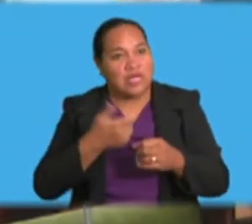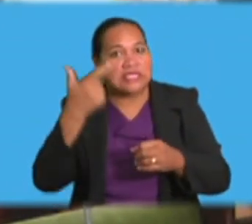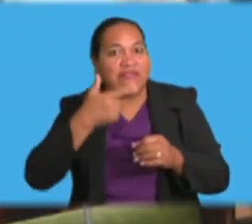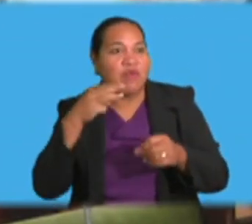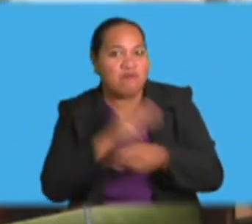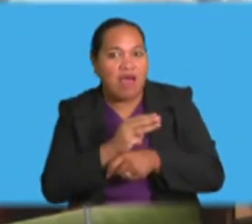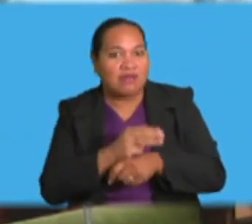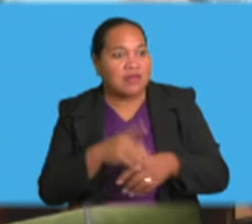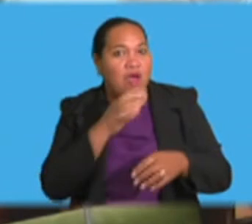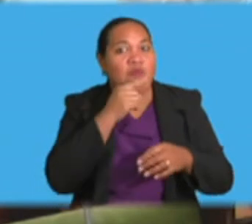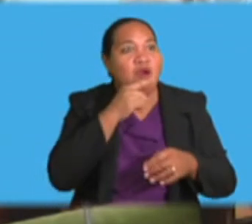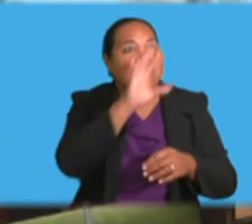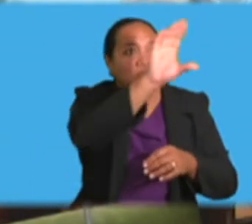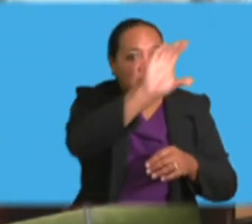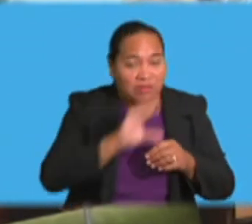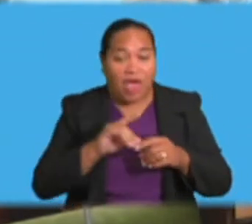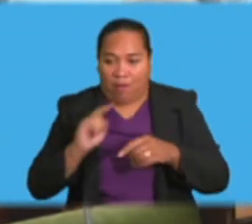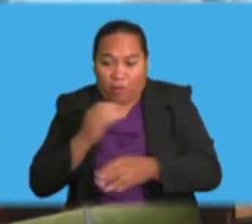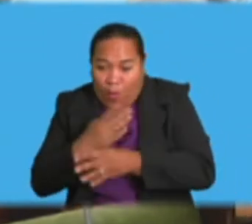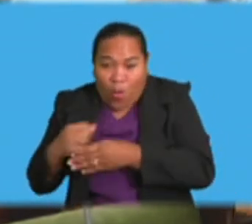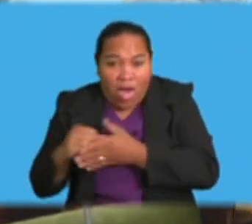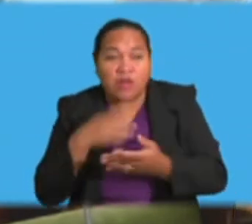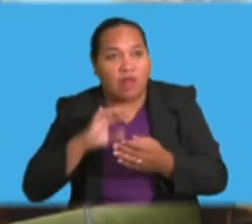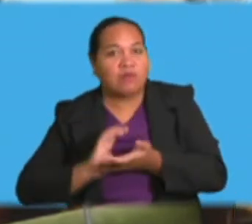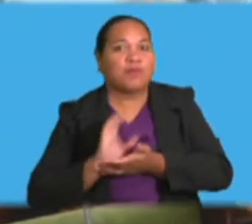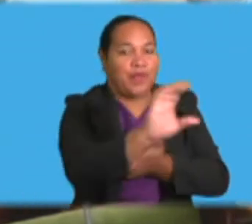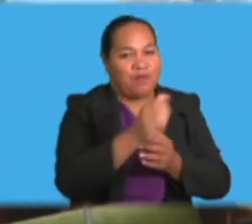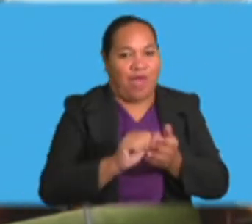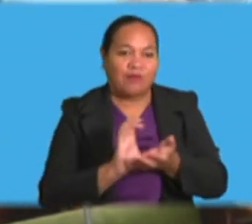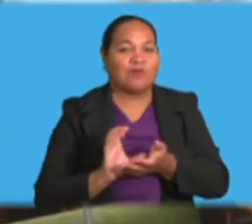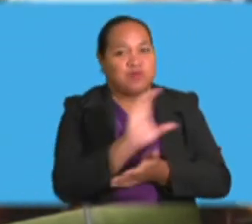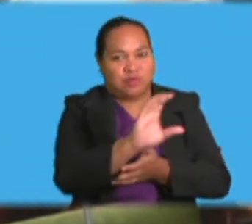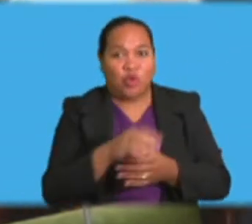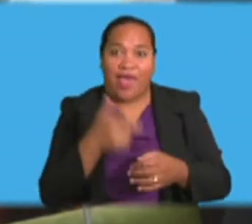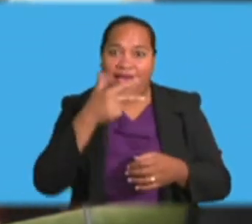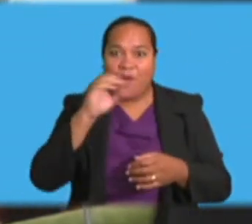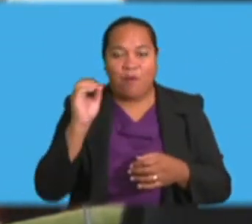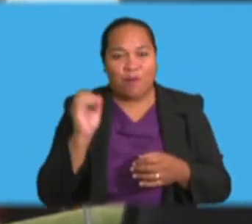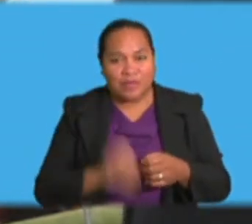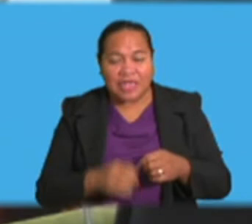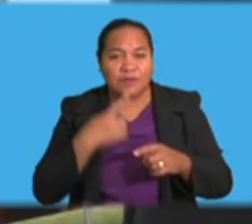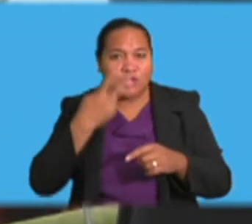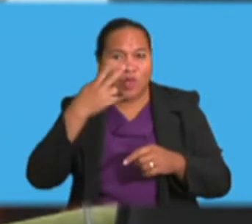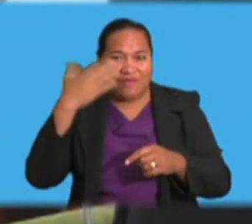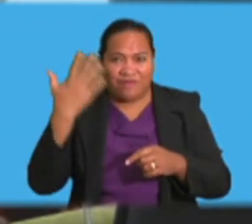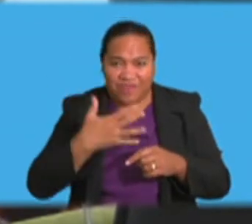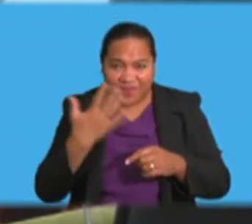signifies the new present culture, Madam Speaker, and the interest rate, I stand to be corrected, was about 8%. In